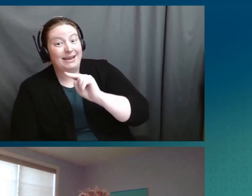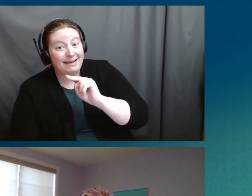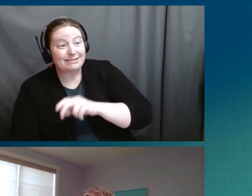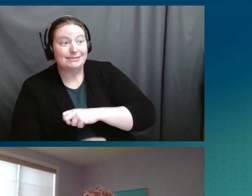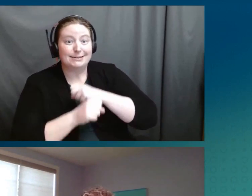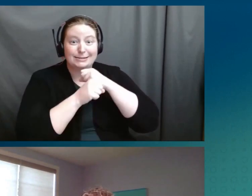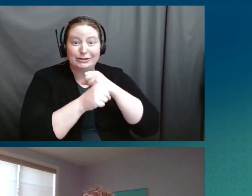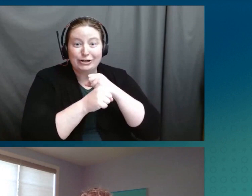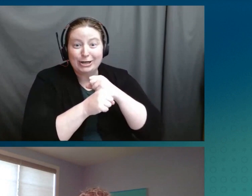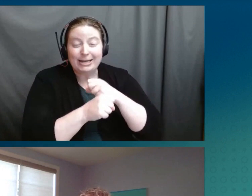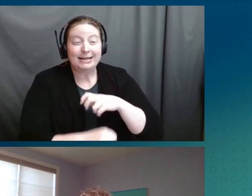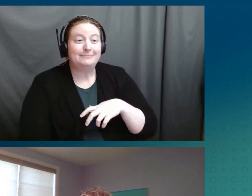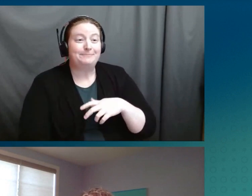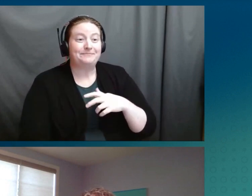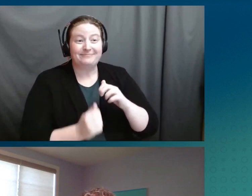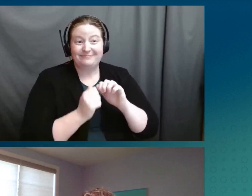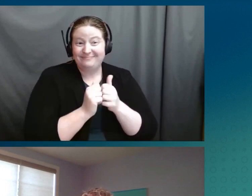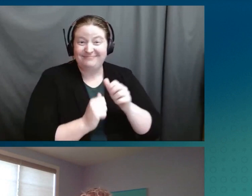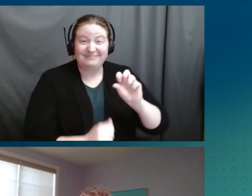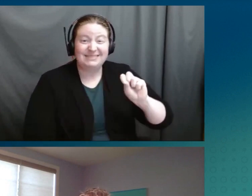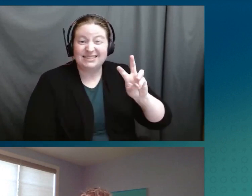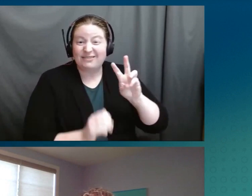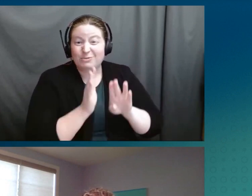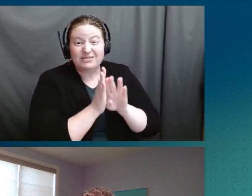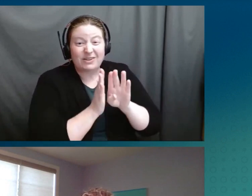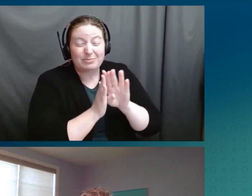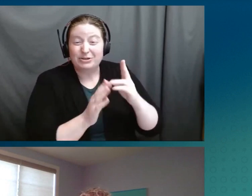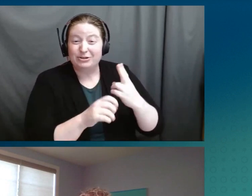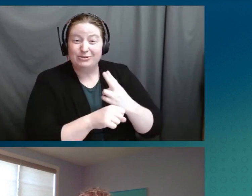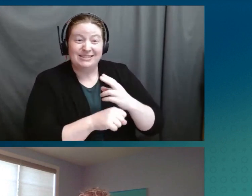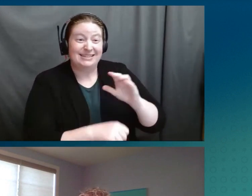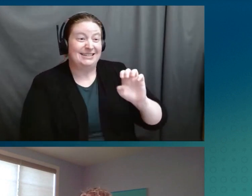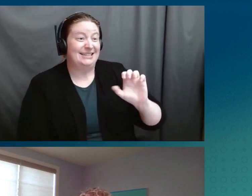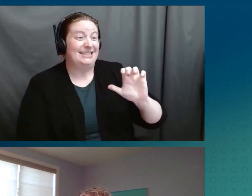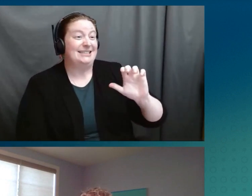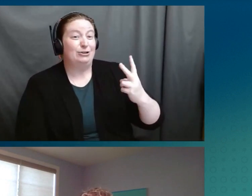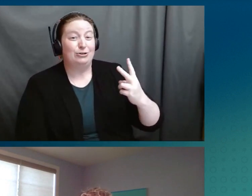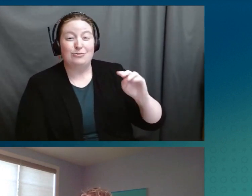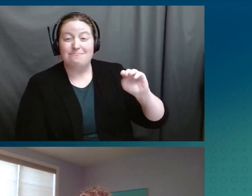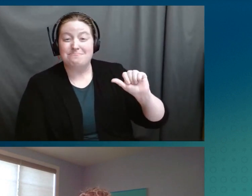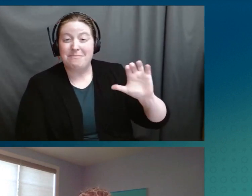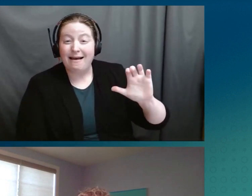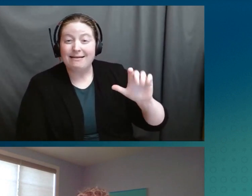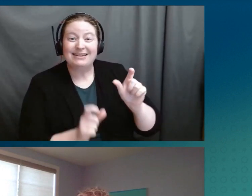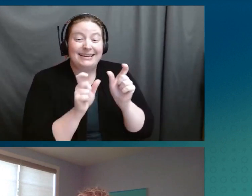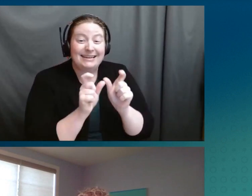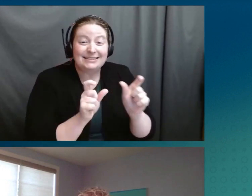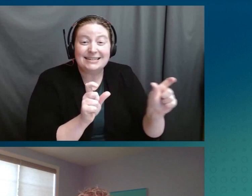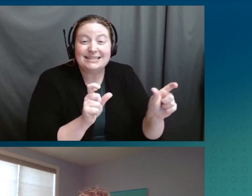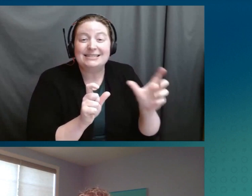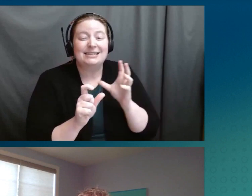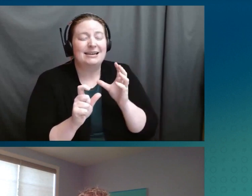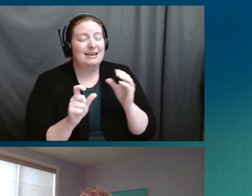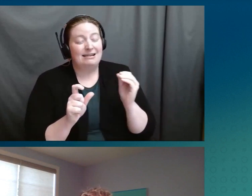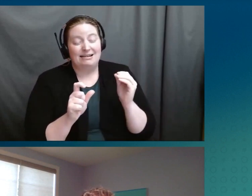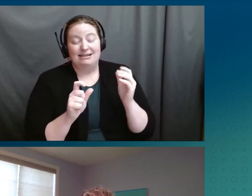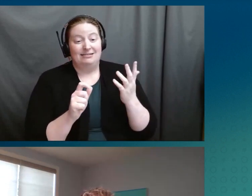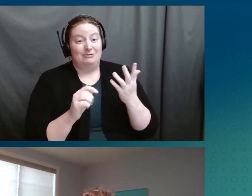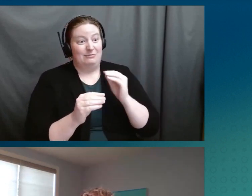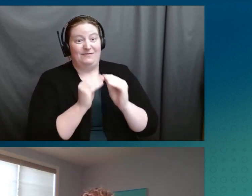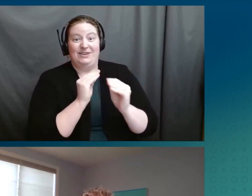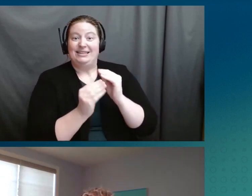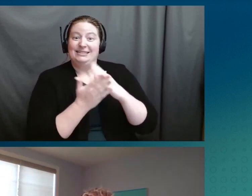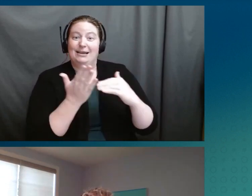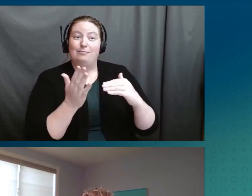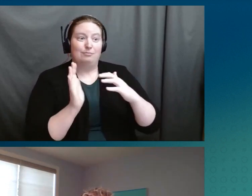how to do software development using an EC2 Mac instance and even get dirty, and we fix some coding